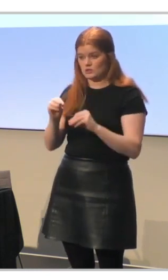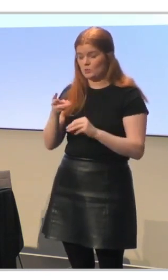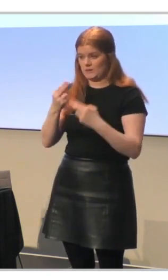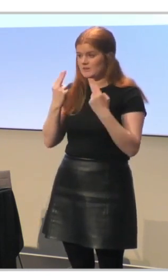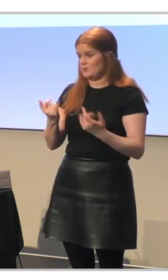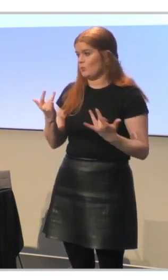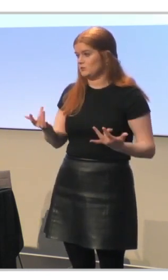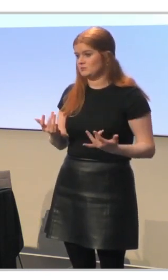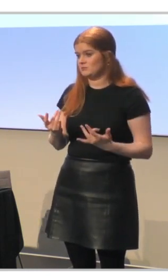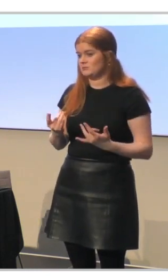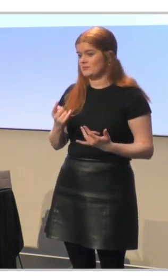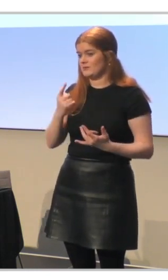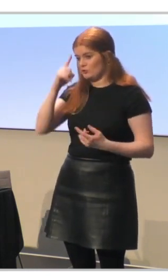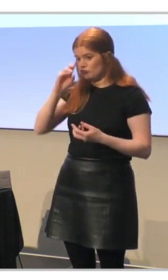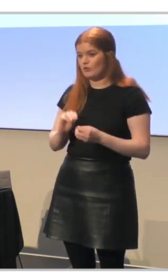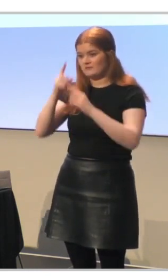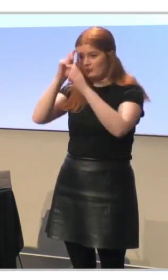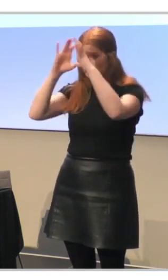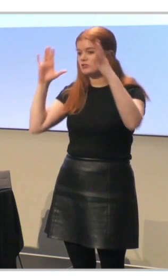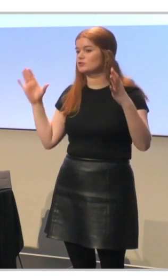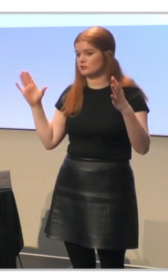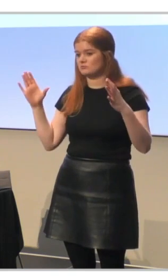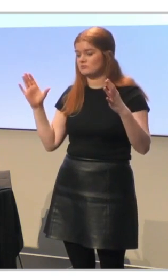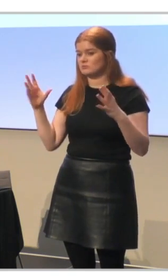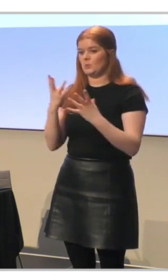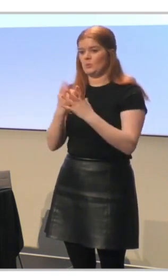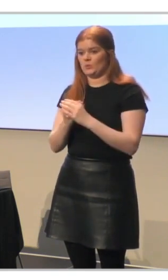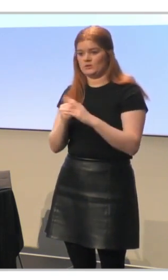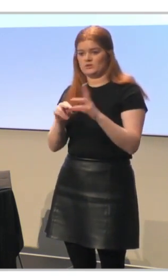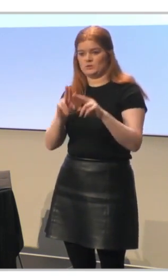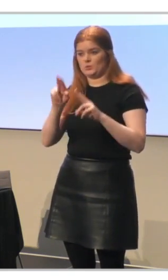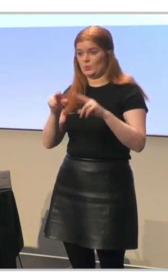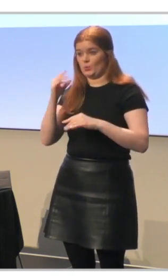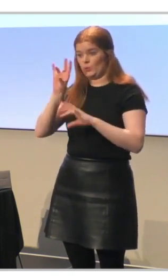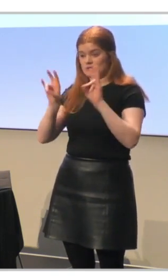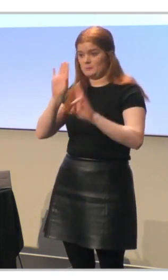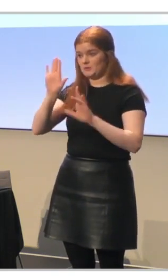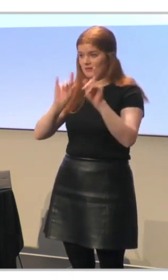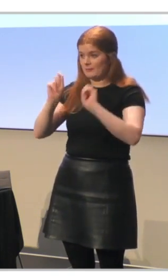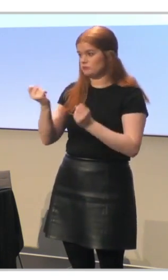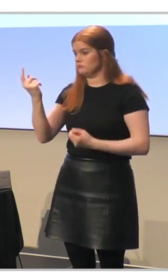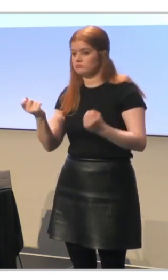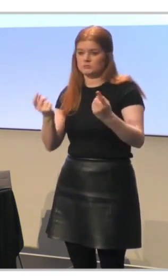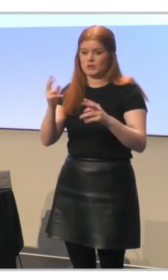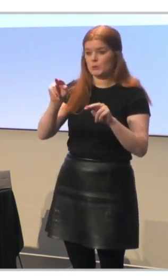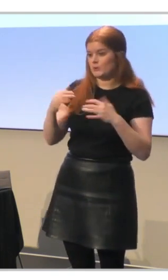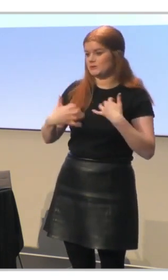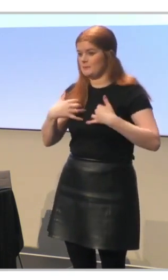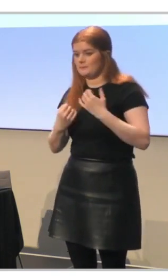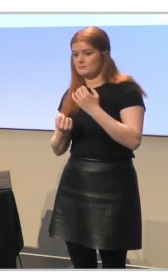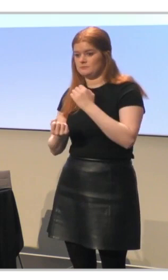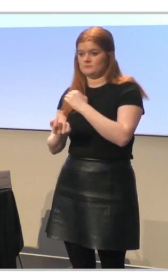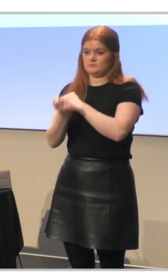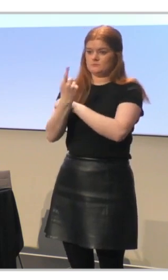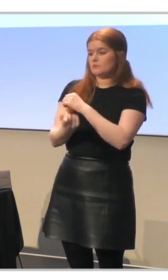require creative imagination, with new questions again being raised, new possibilities, exciting possibilities being